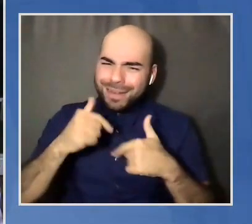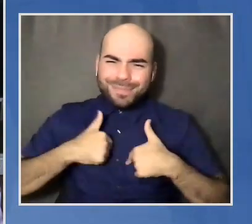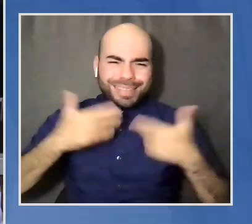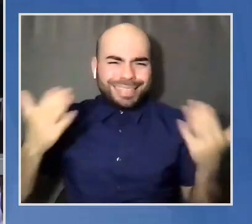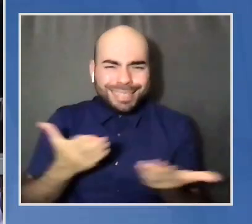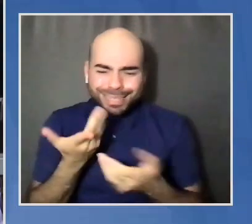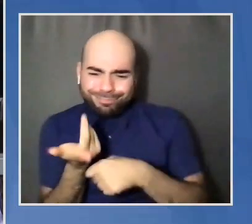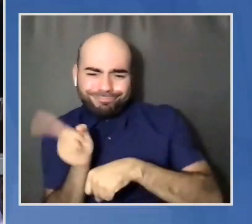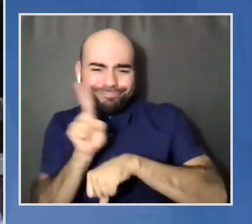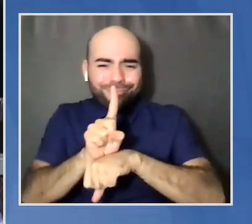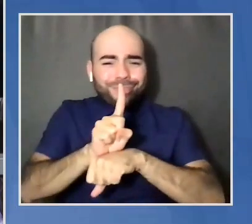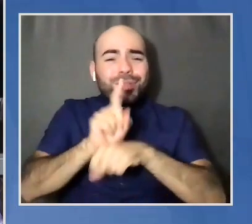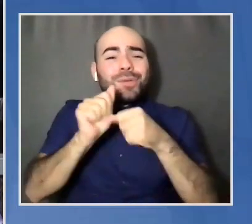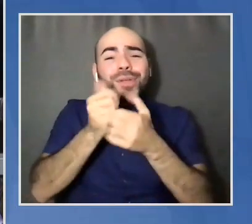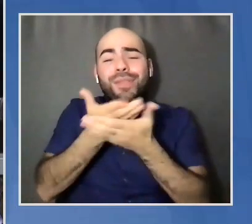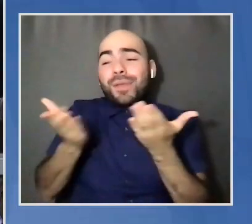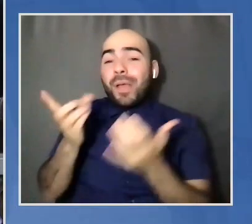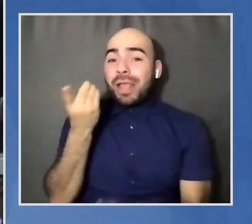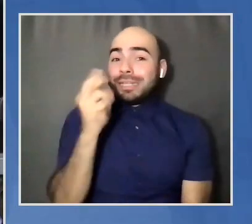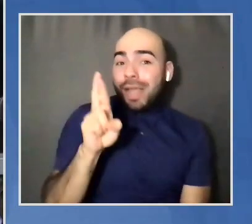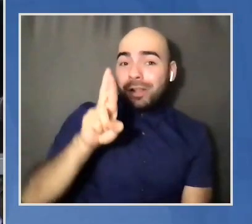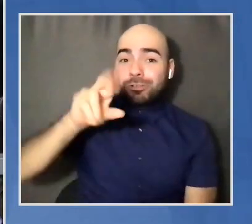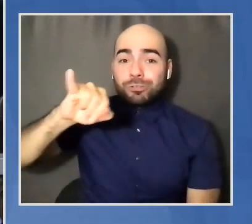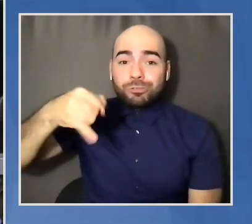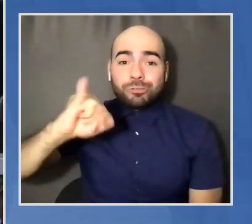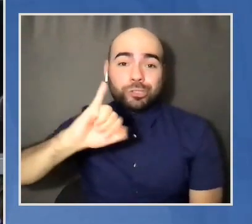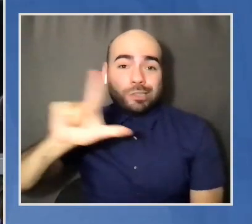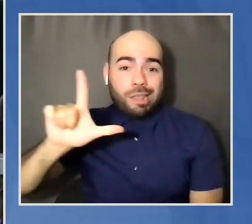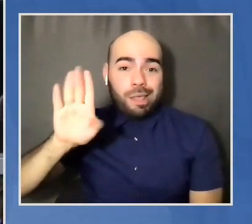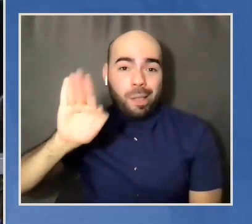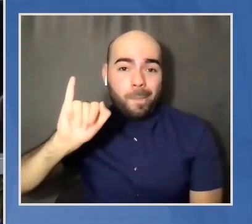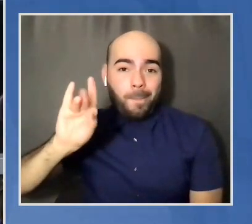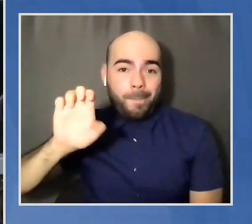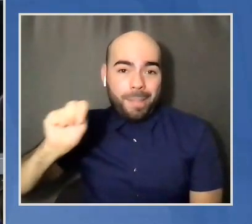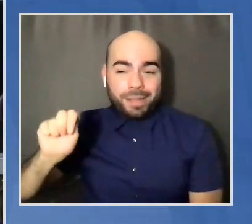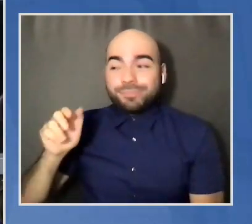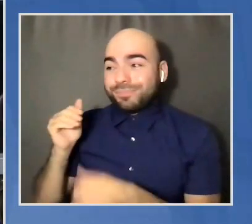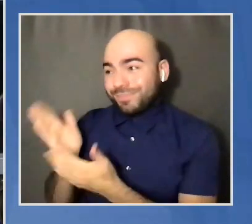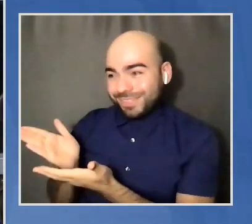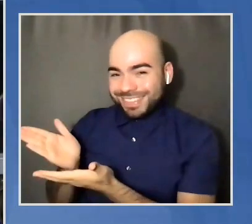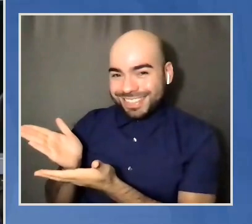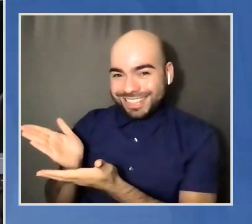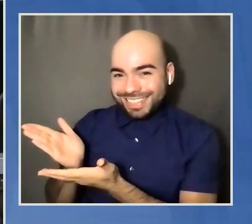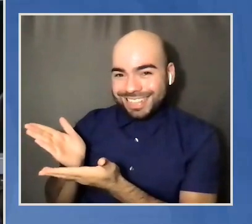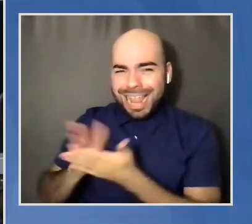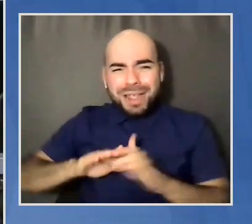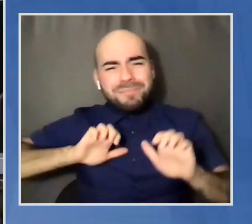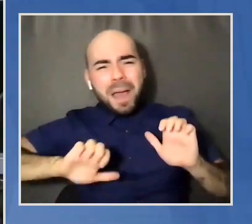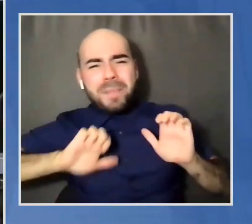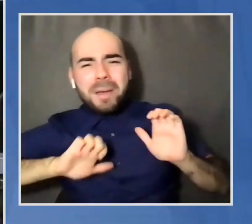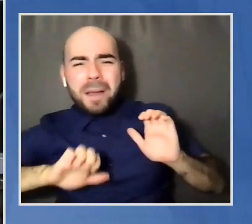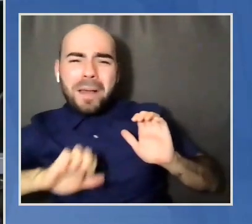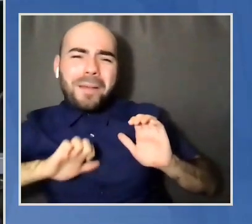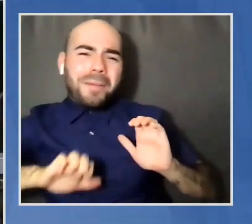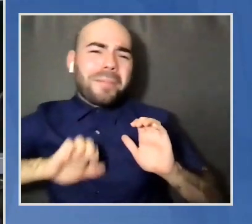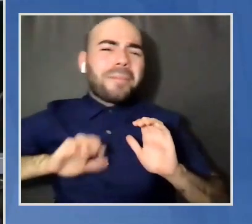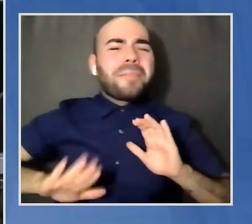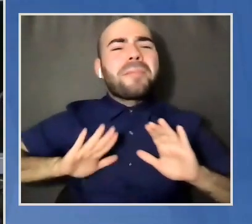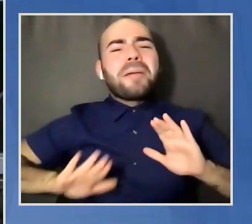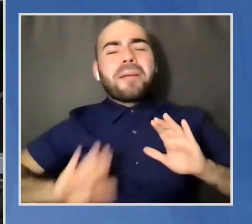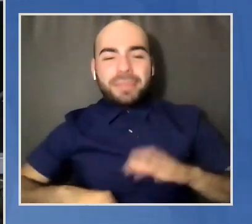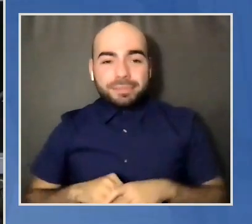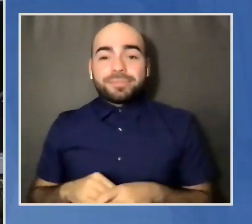to join you all with Dr. Jill Biden and our